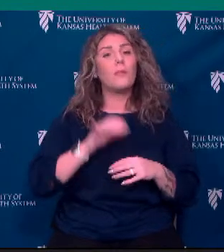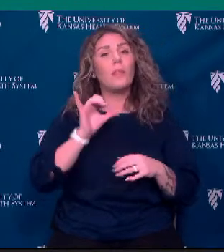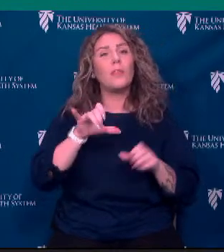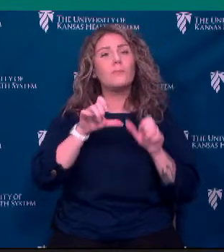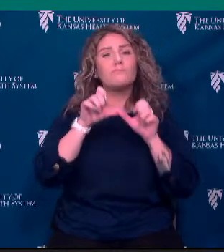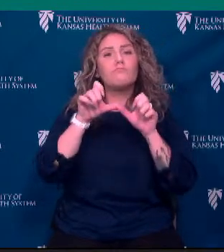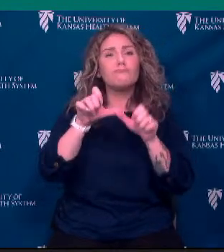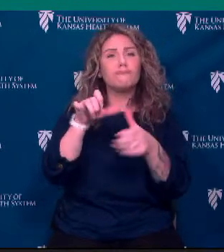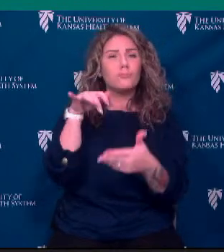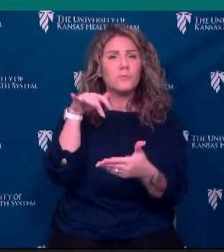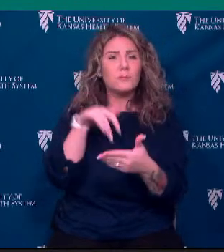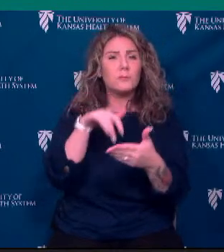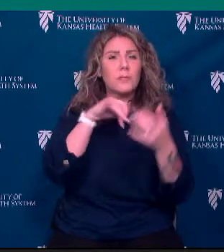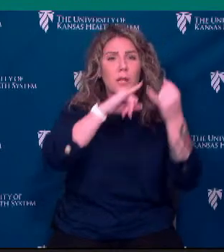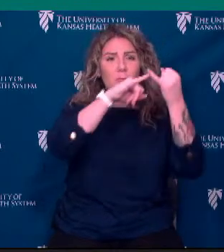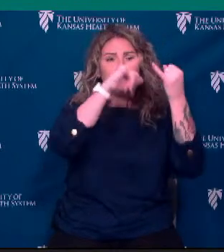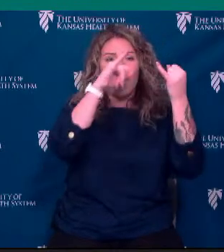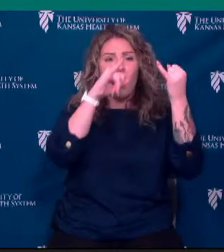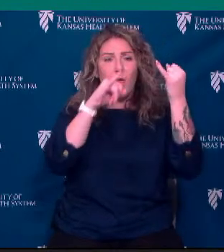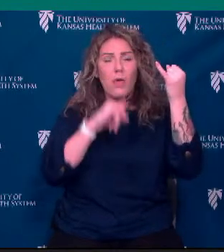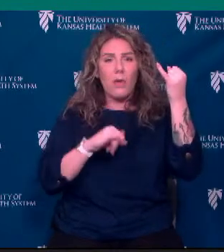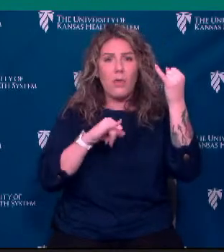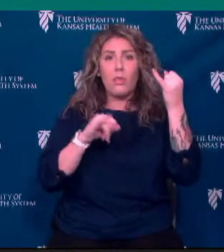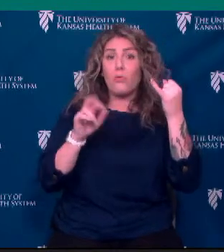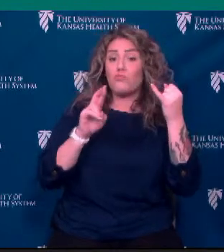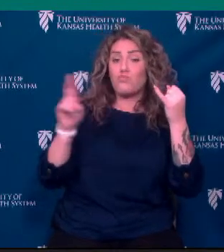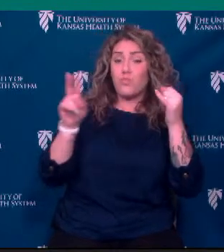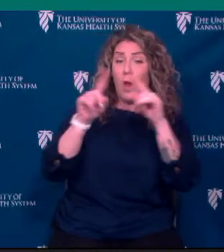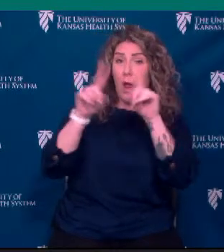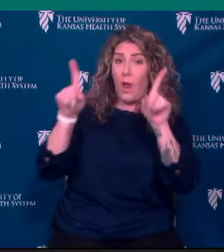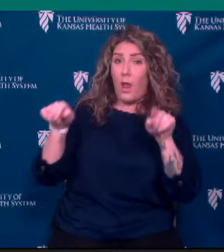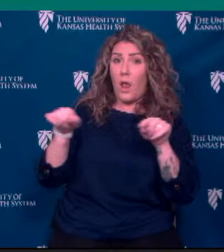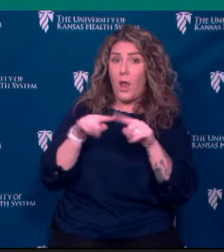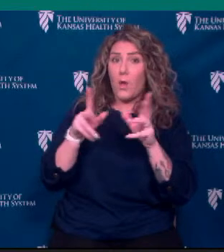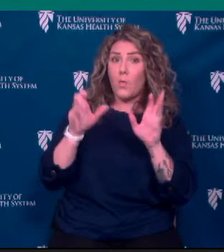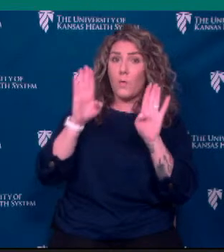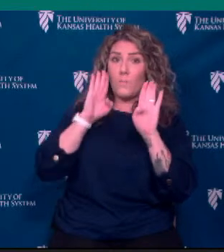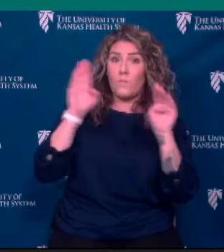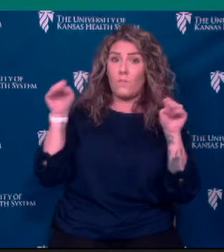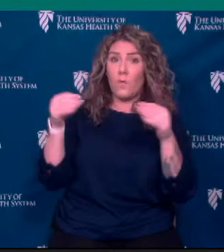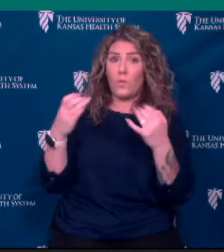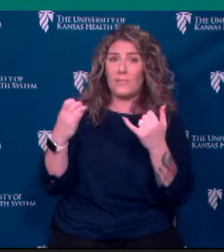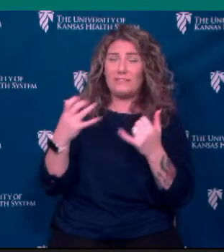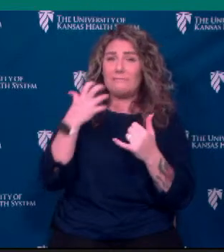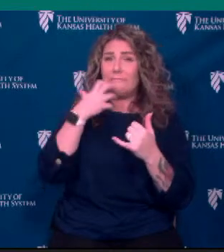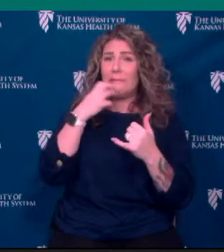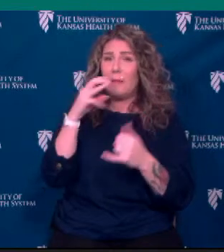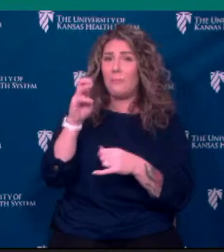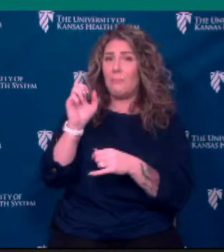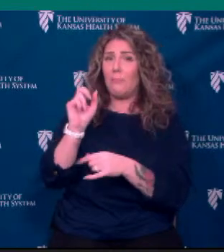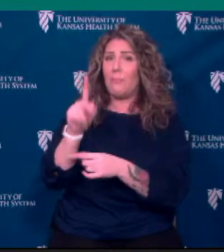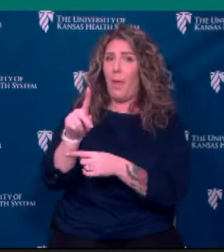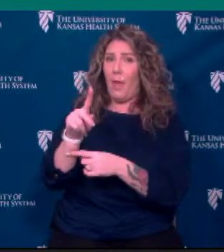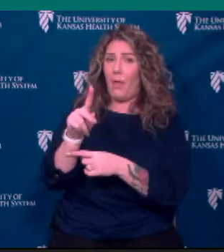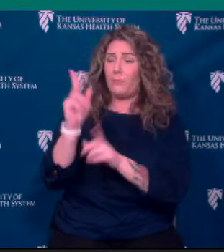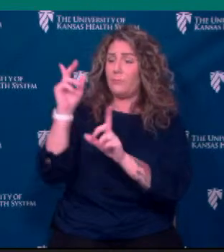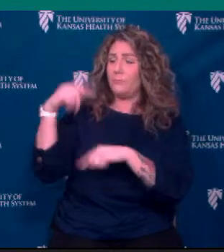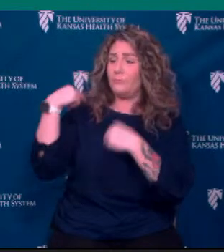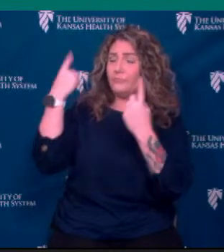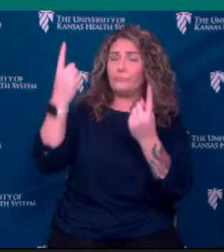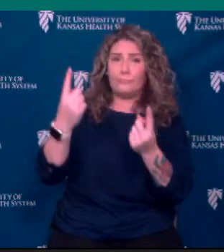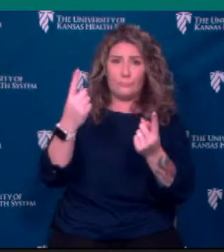steady downtrend. The one on the right is the one I want to focus on today. That's the heat map over time of